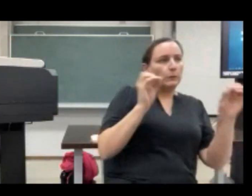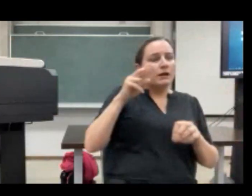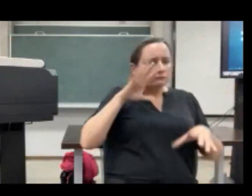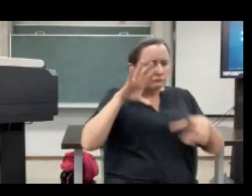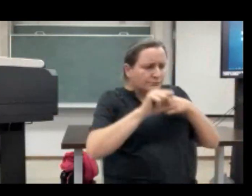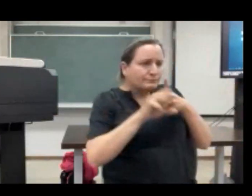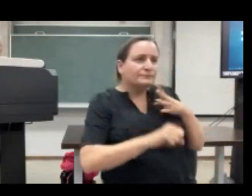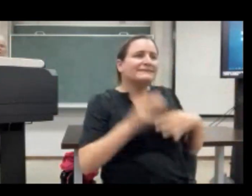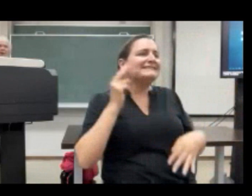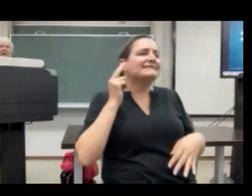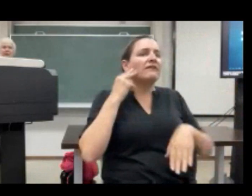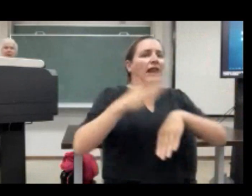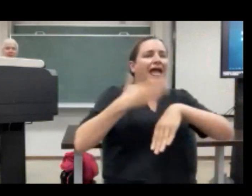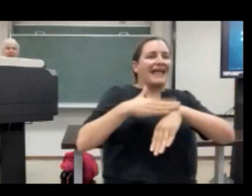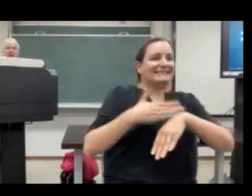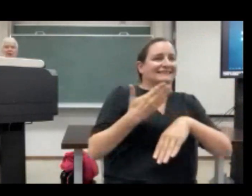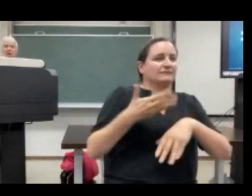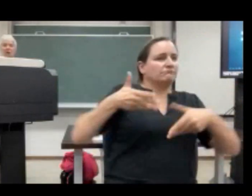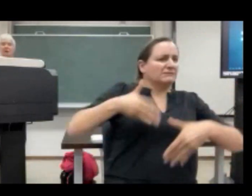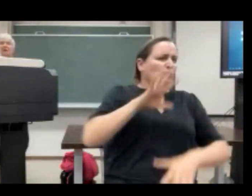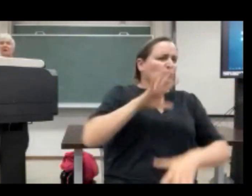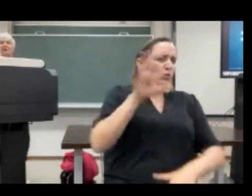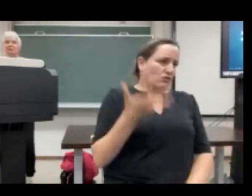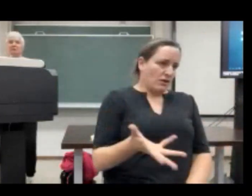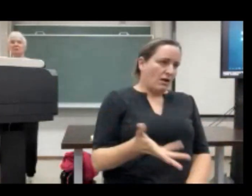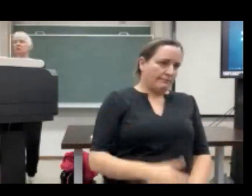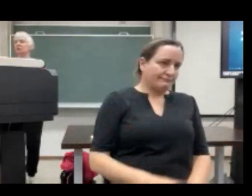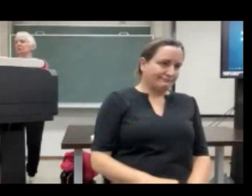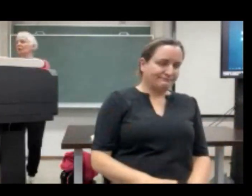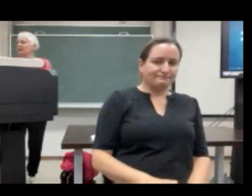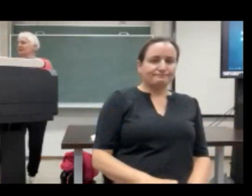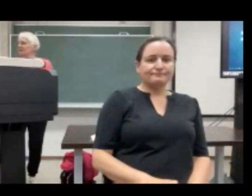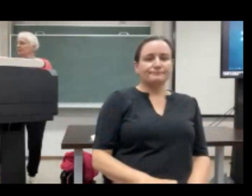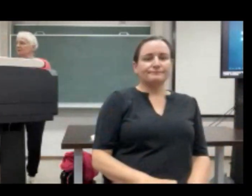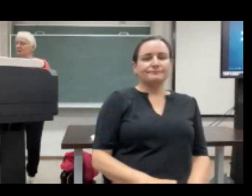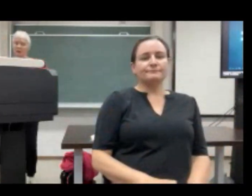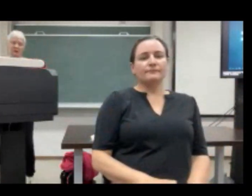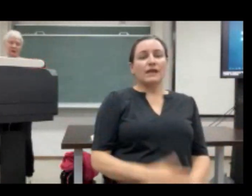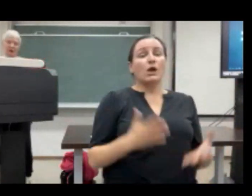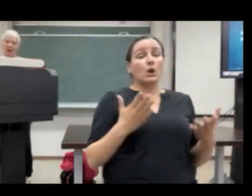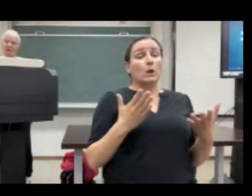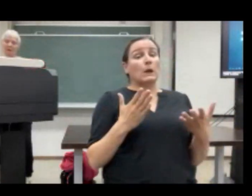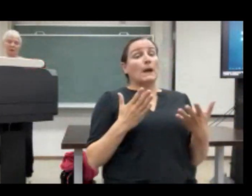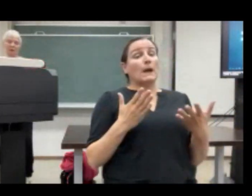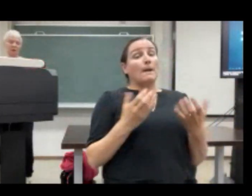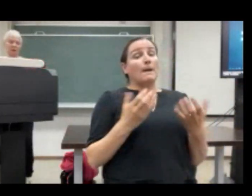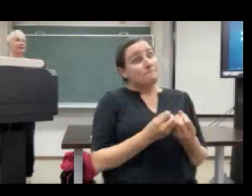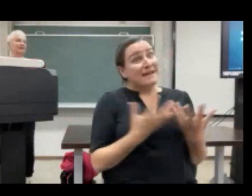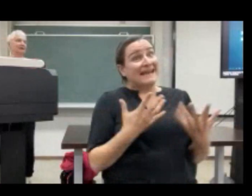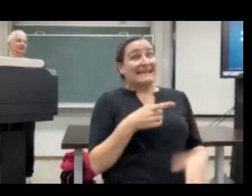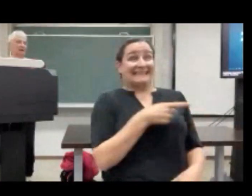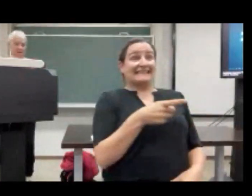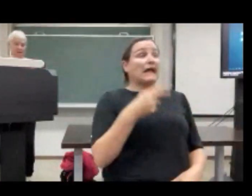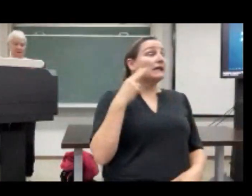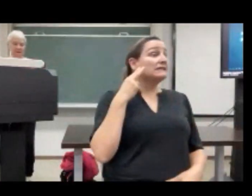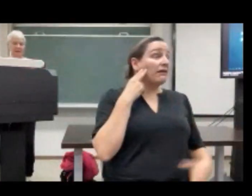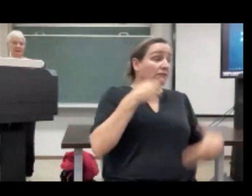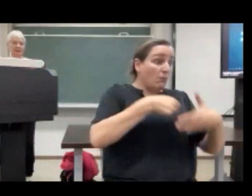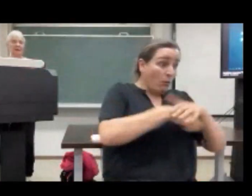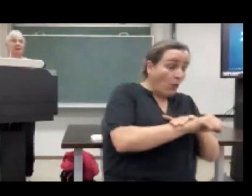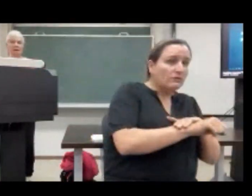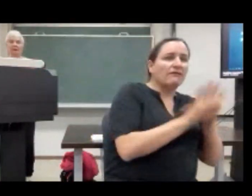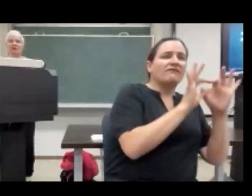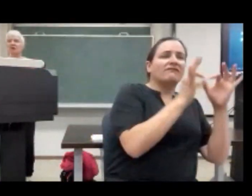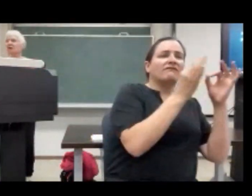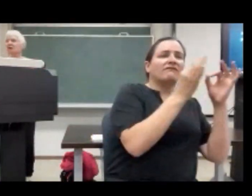deafness. Most prelingually deaf children, that is, children more or less deaf from birth, are born into hearing